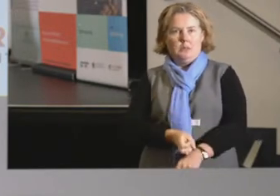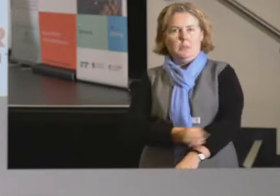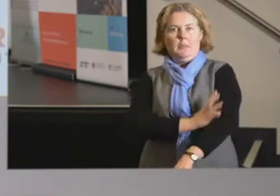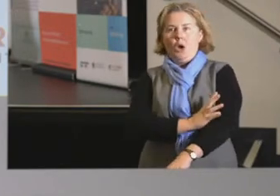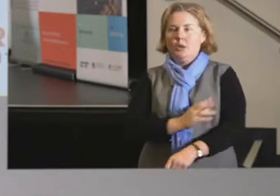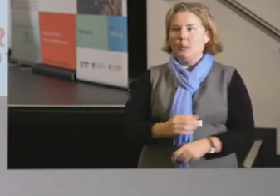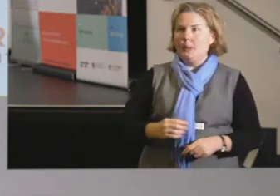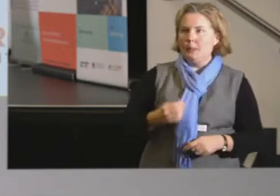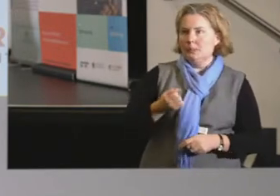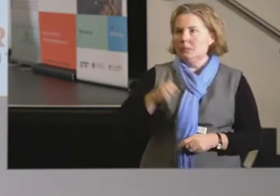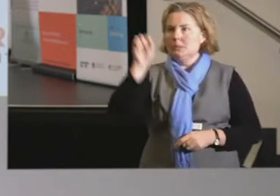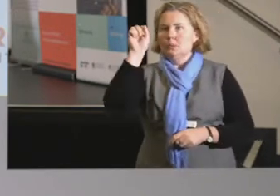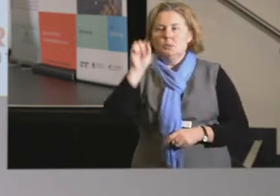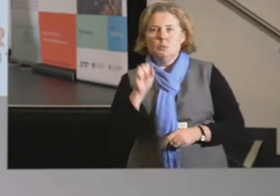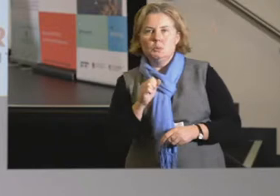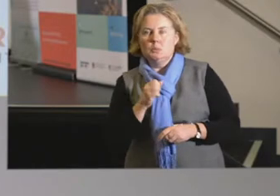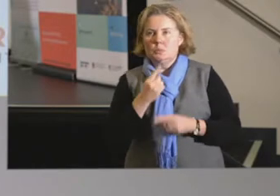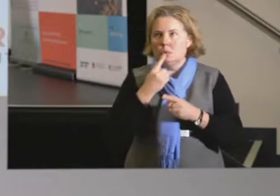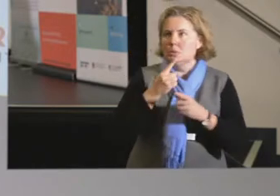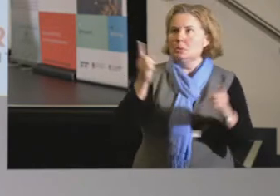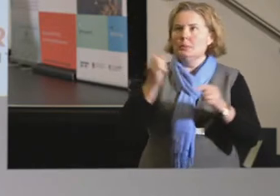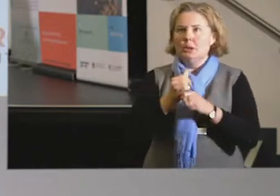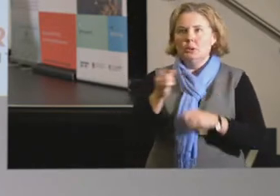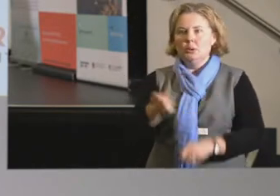be the voice of gloom and doom.